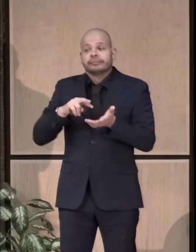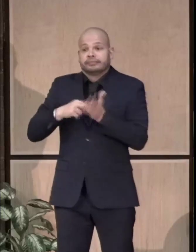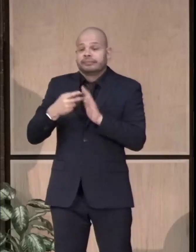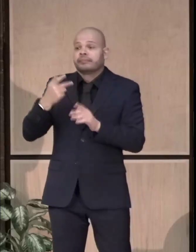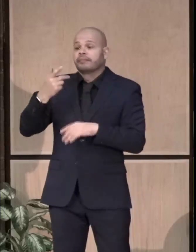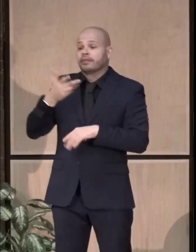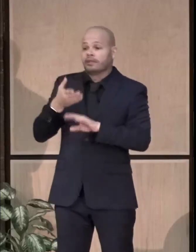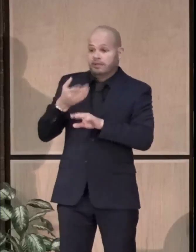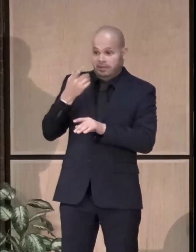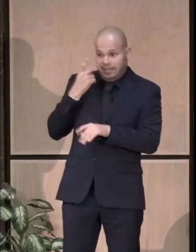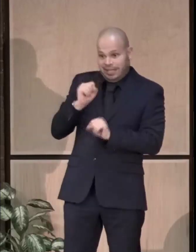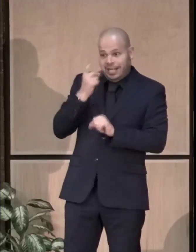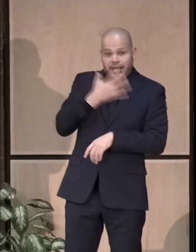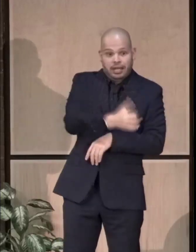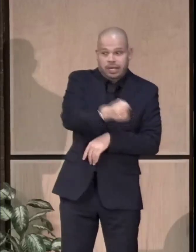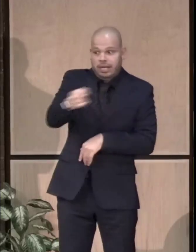service members into barracks,